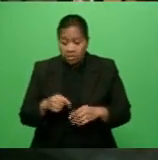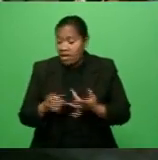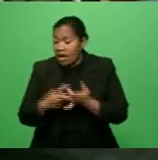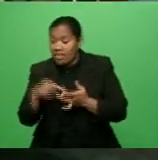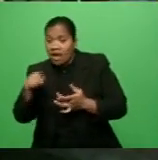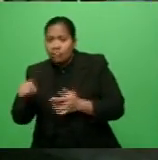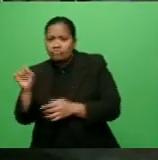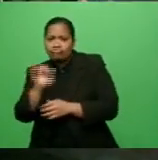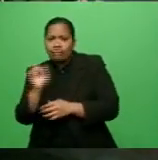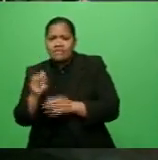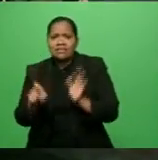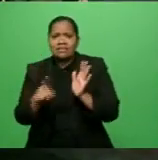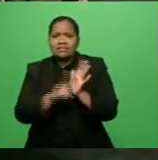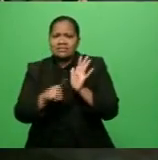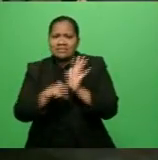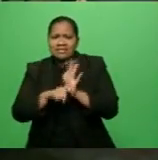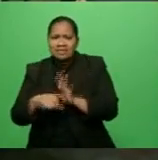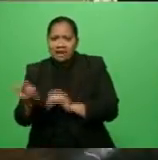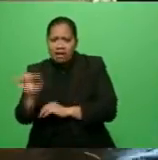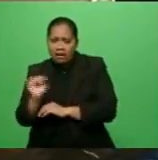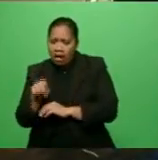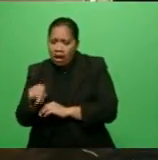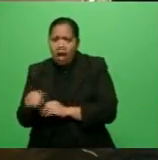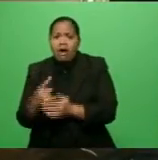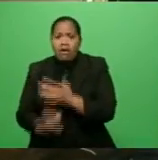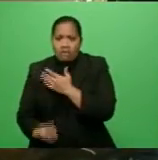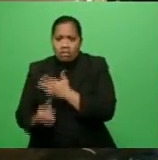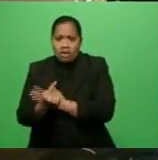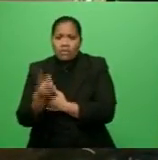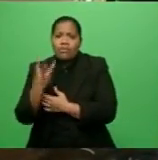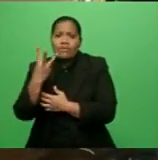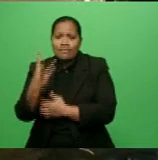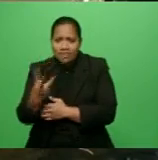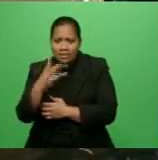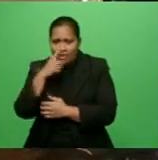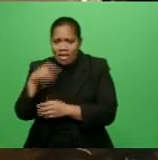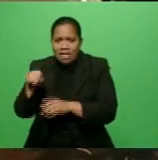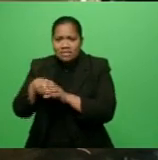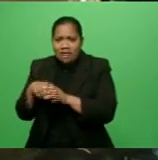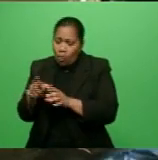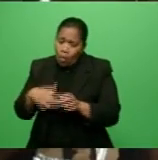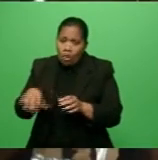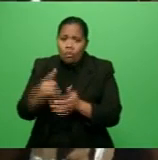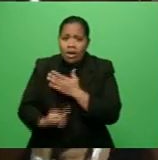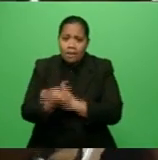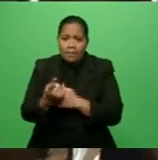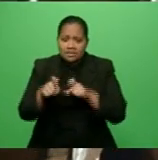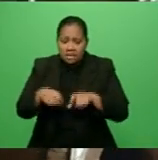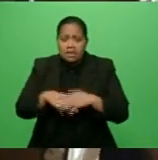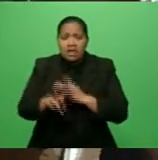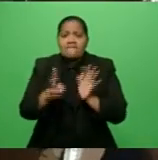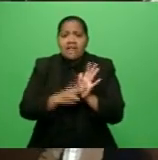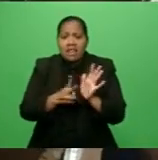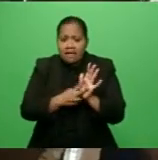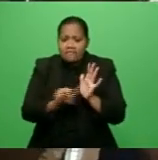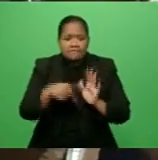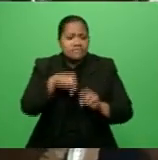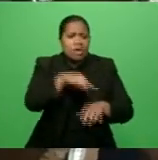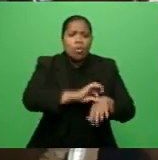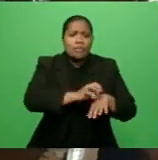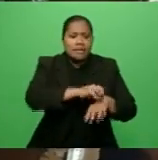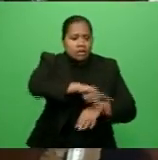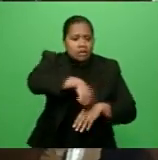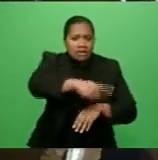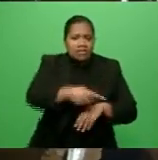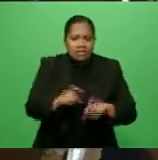occupants. All 12 are currently admitted at Valilevu Health Centre and the Colonial War Memorial Hospital in Suva. The